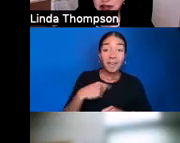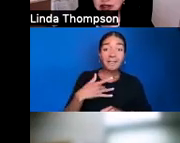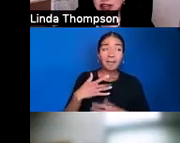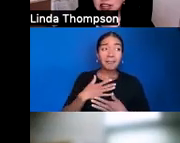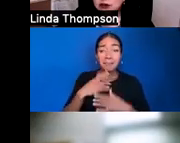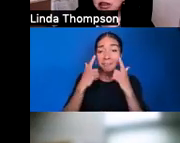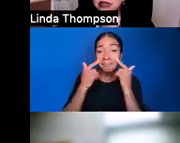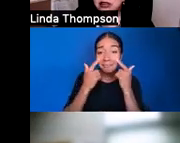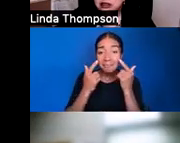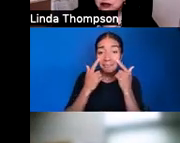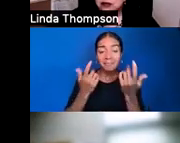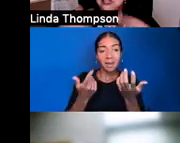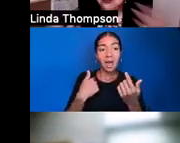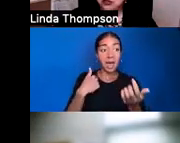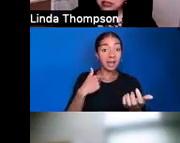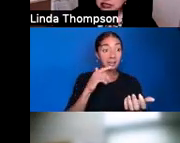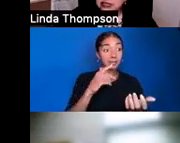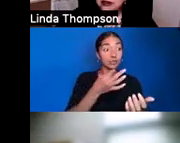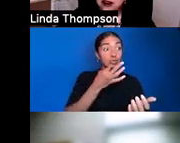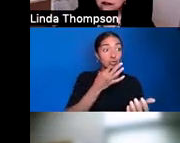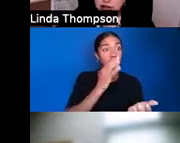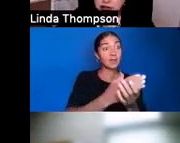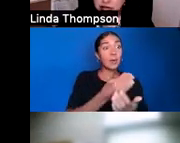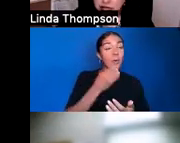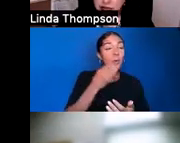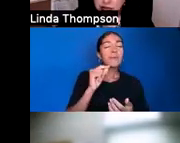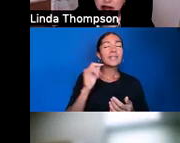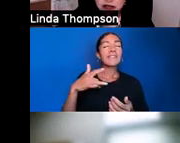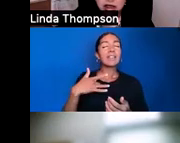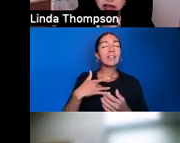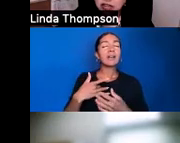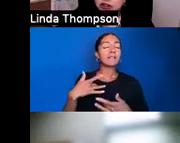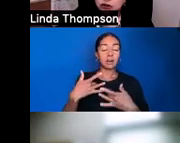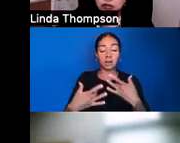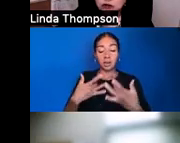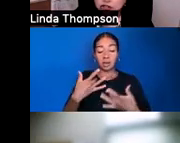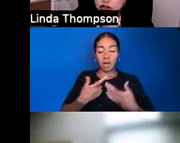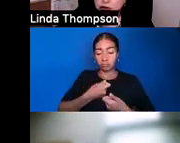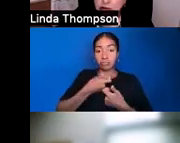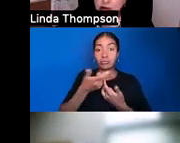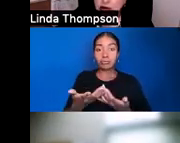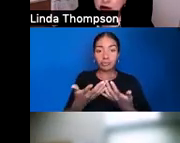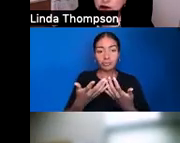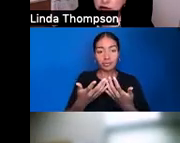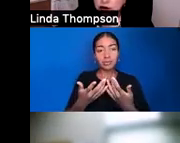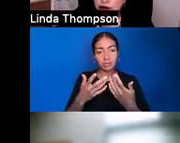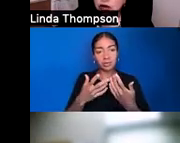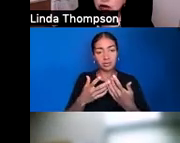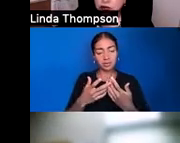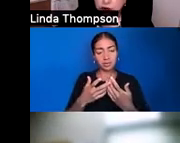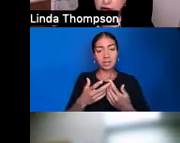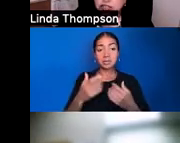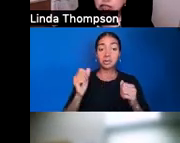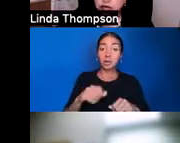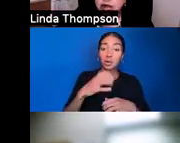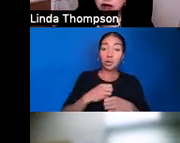but you know that it's release of feelings. And that can include emotional pain, fear,